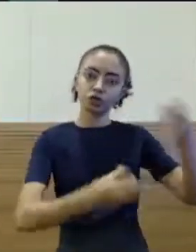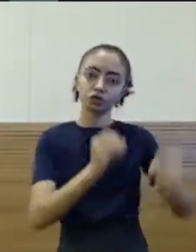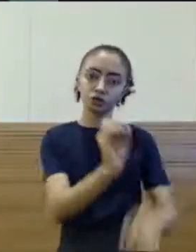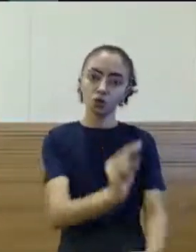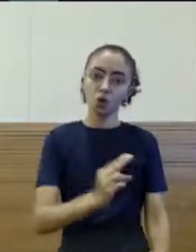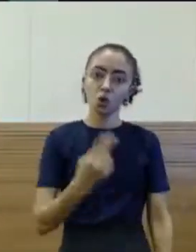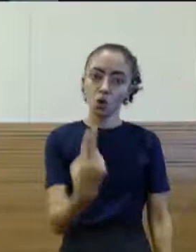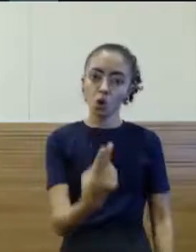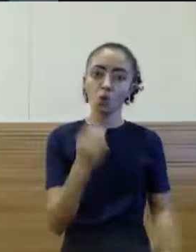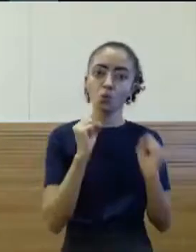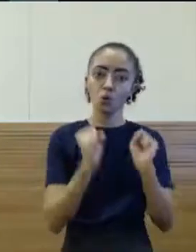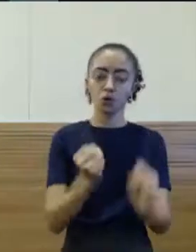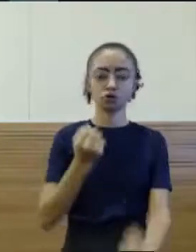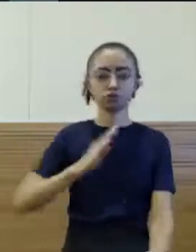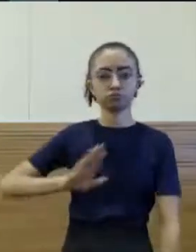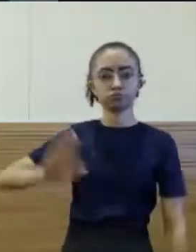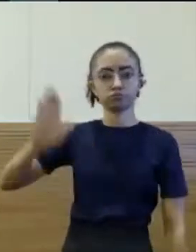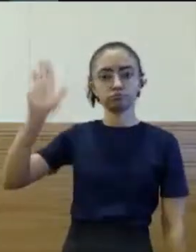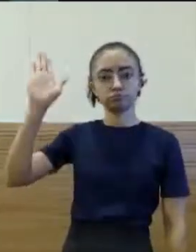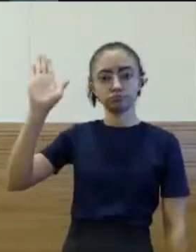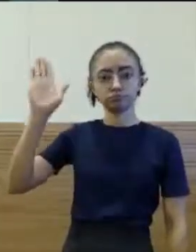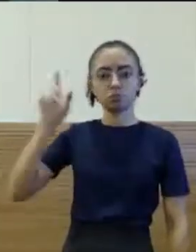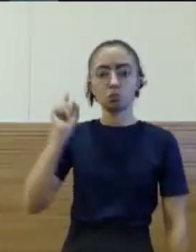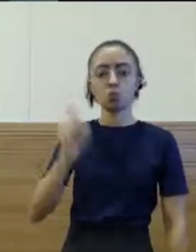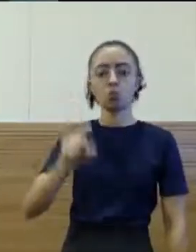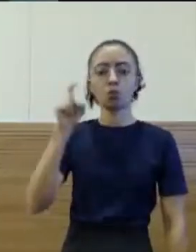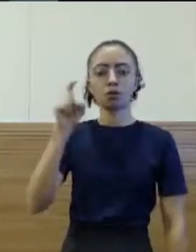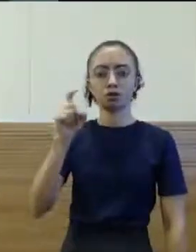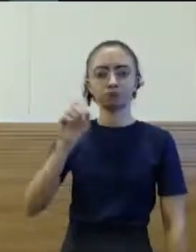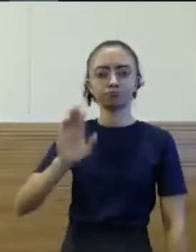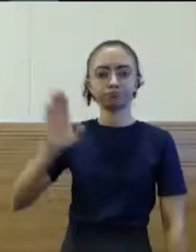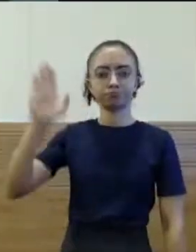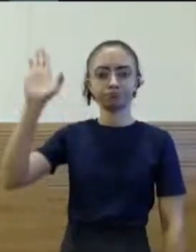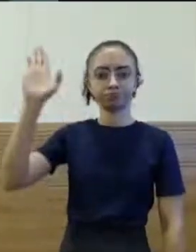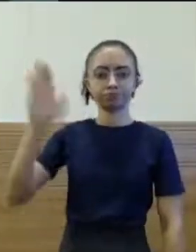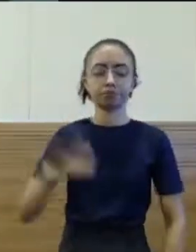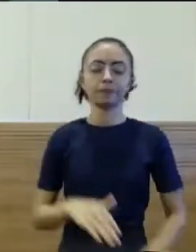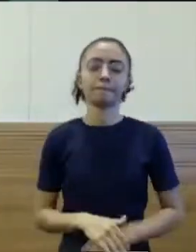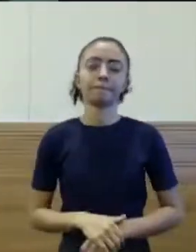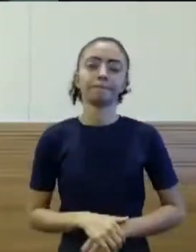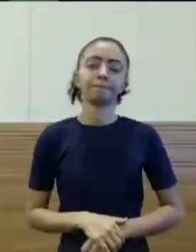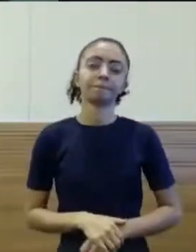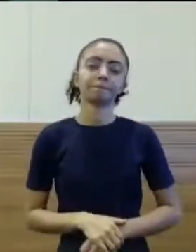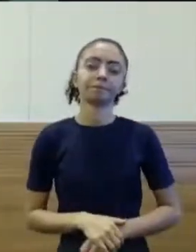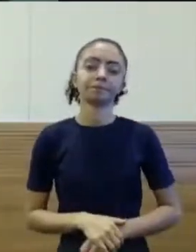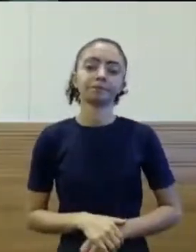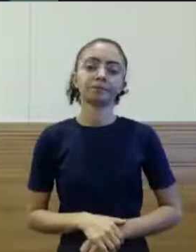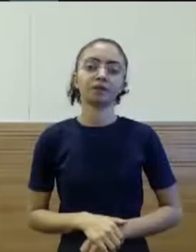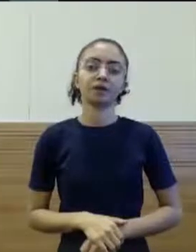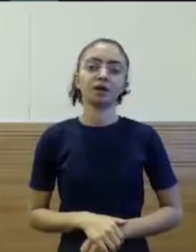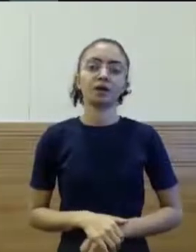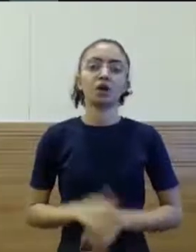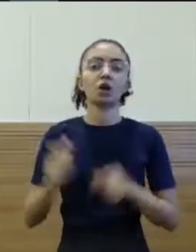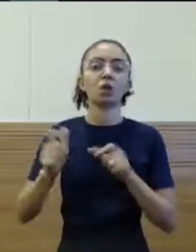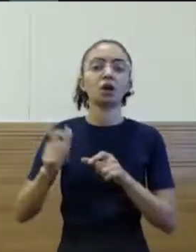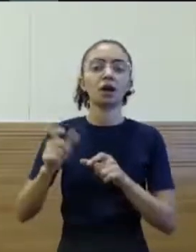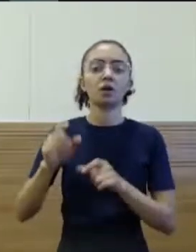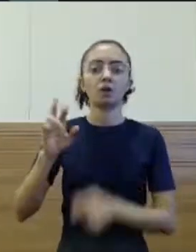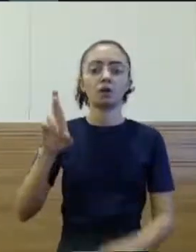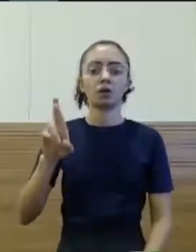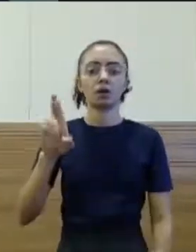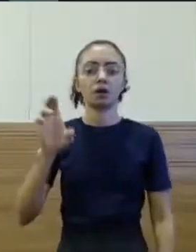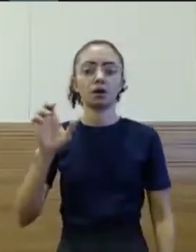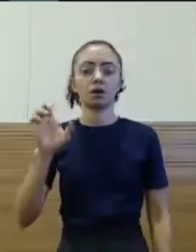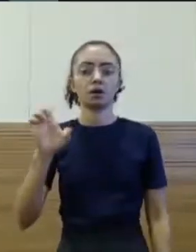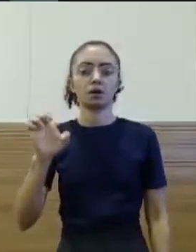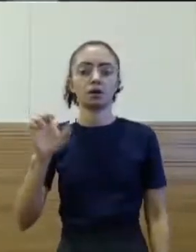on the icon raise hand in the button reactions right below your screen. With